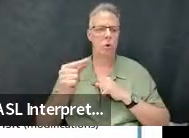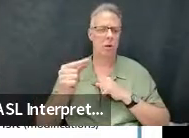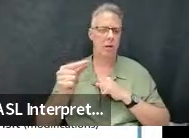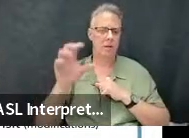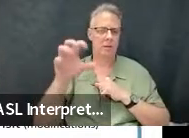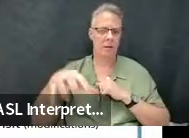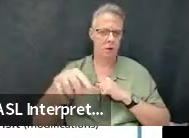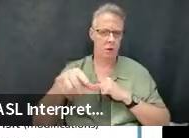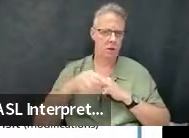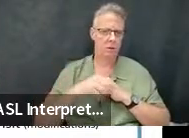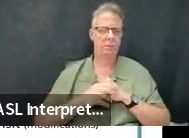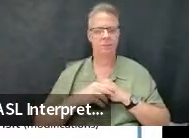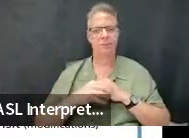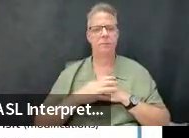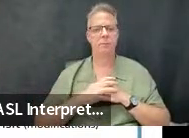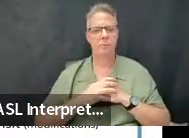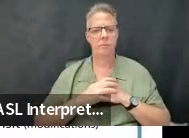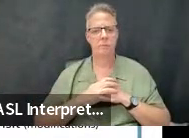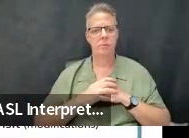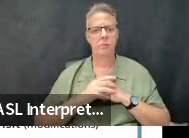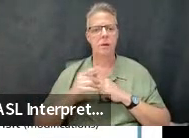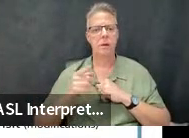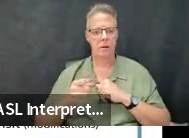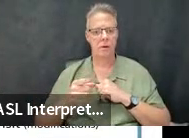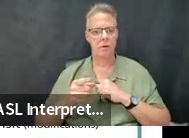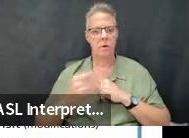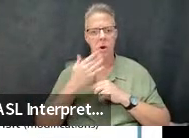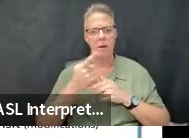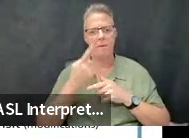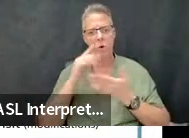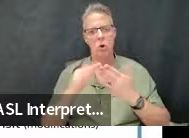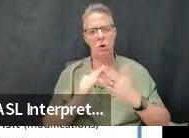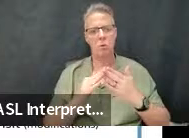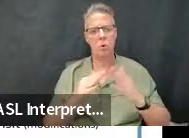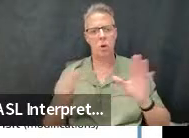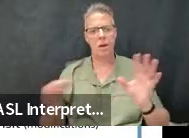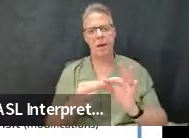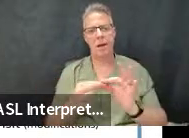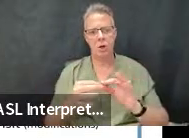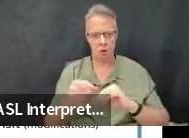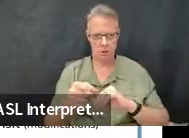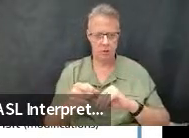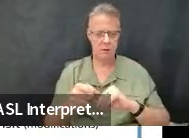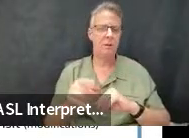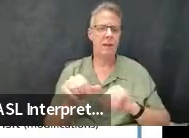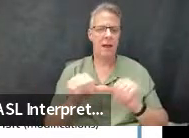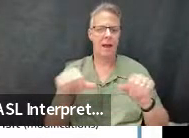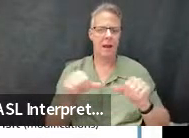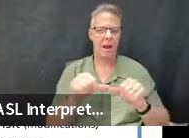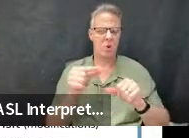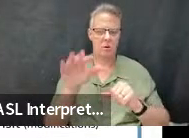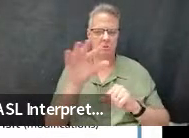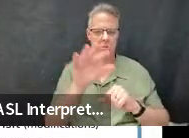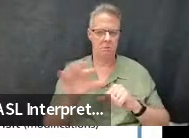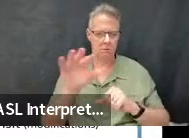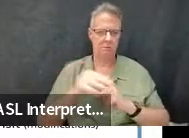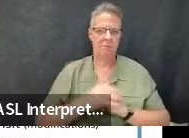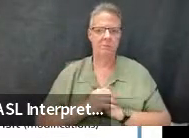near Evergreen Boulevard. It's also a placeholder for the community connector in this area, in the Evergreen Boulevard